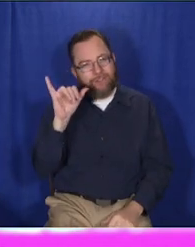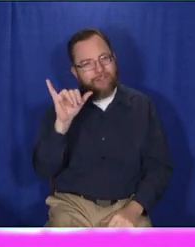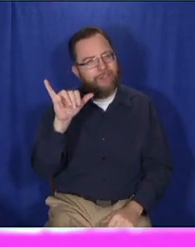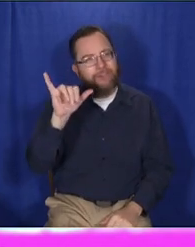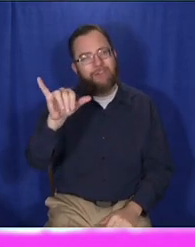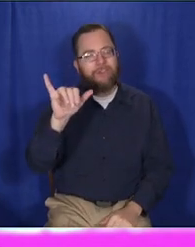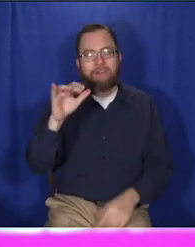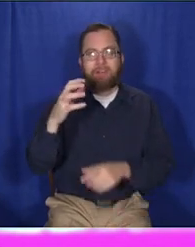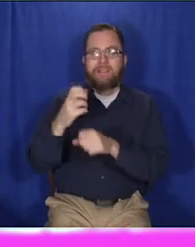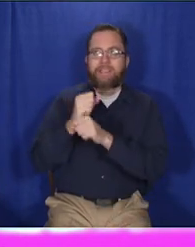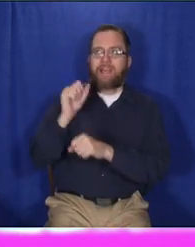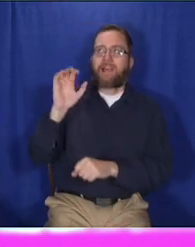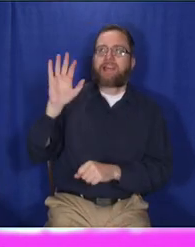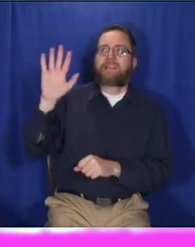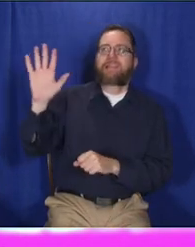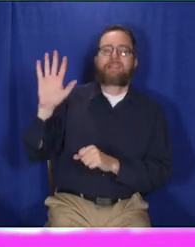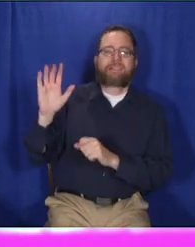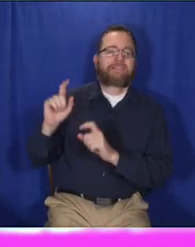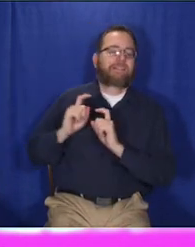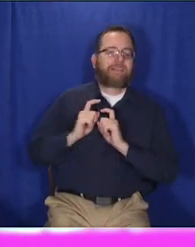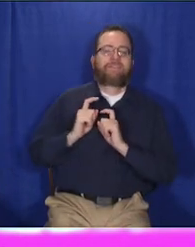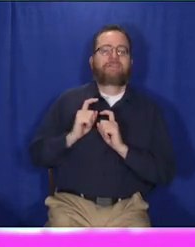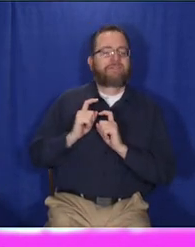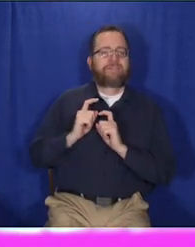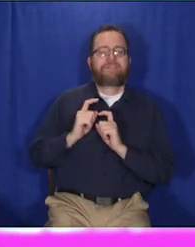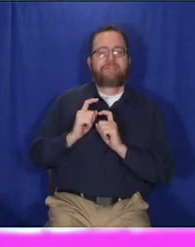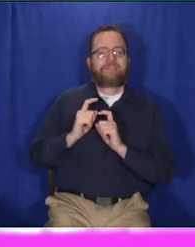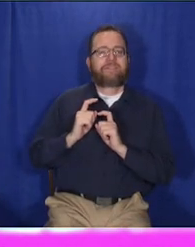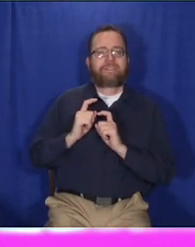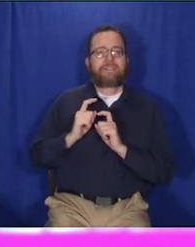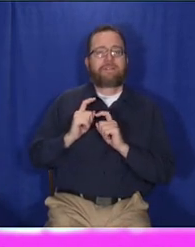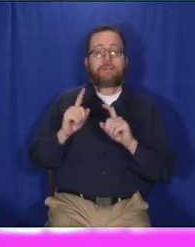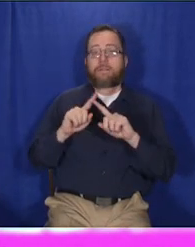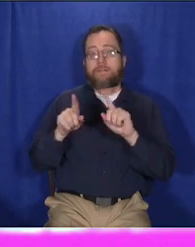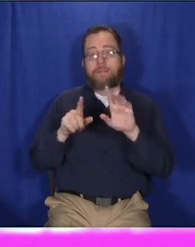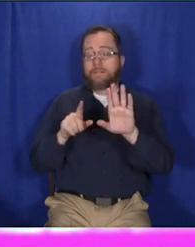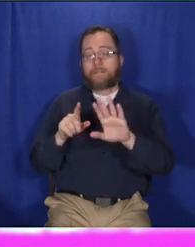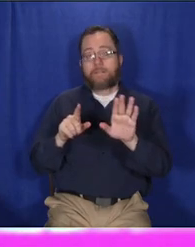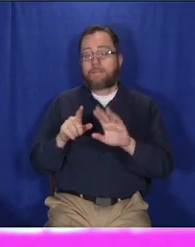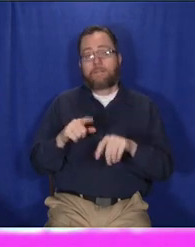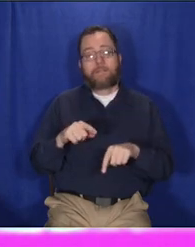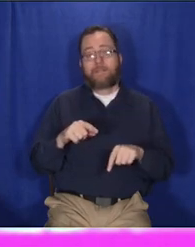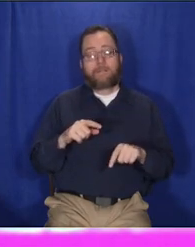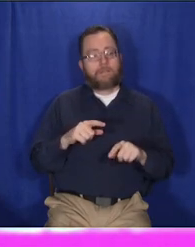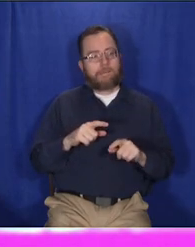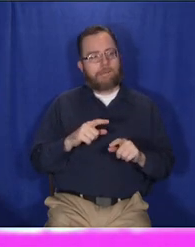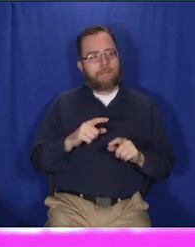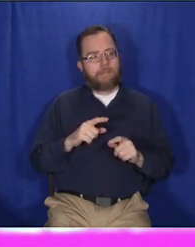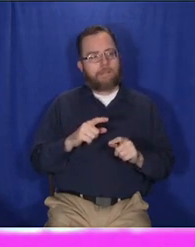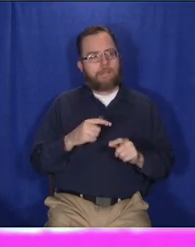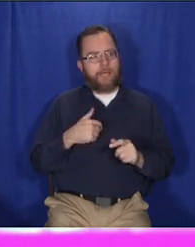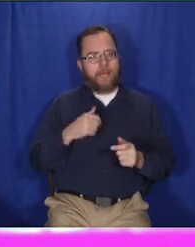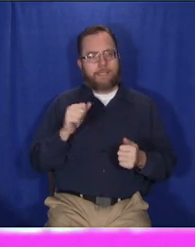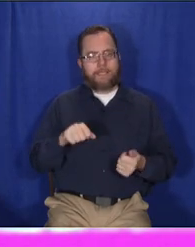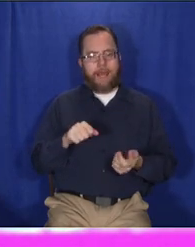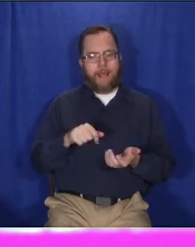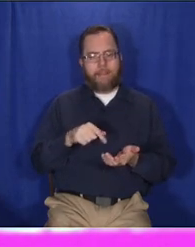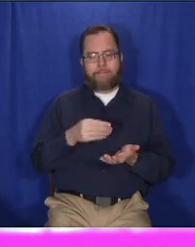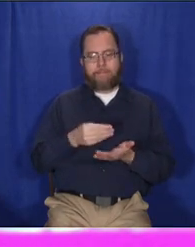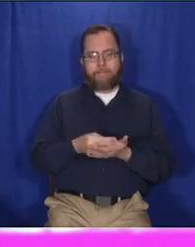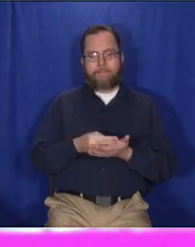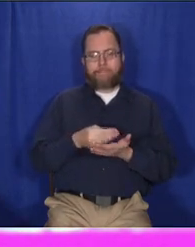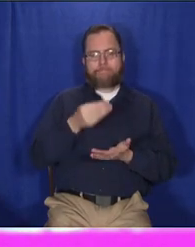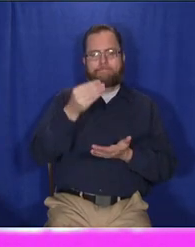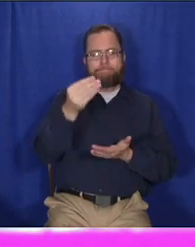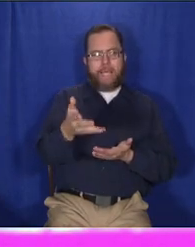reward. Now, I want to be absolutely clear that you cannot earn your way into heaven by being generous. This is not what we talk about, eternal reward.